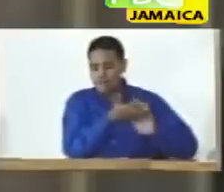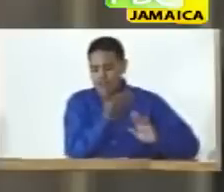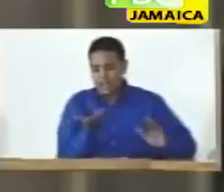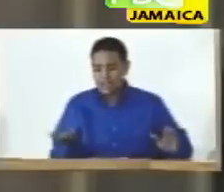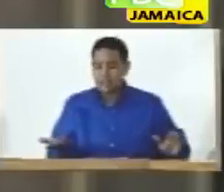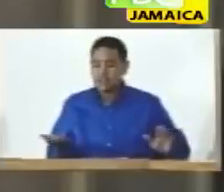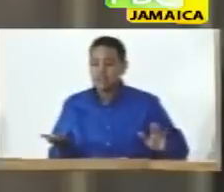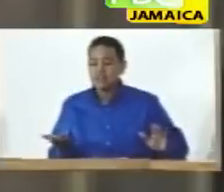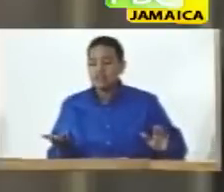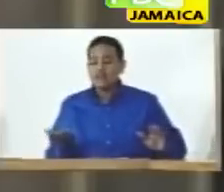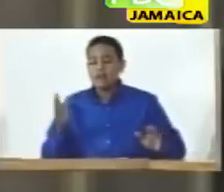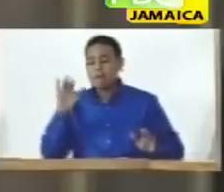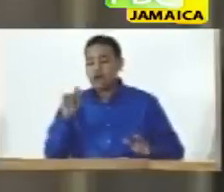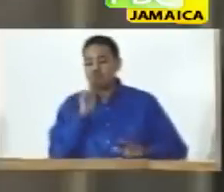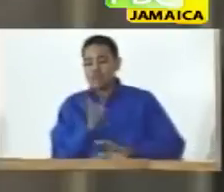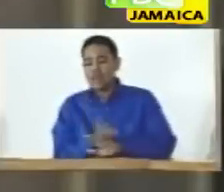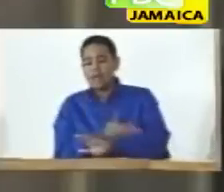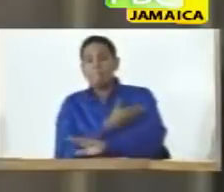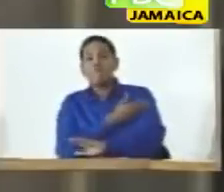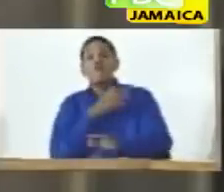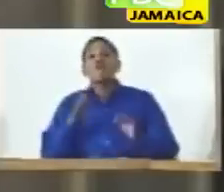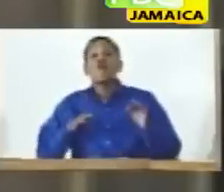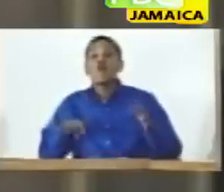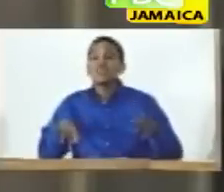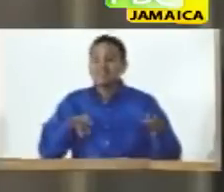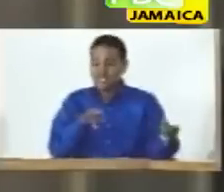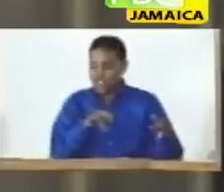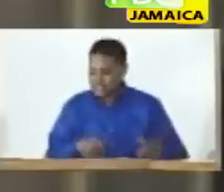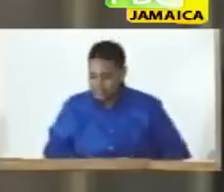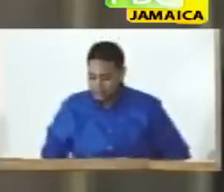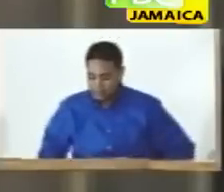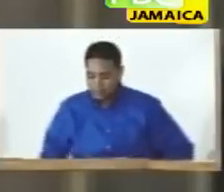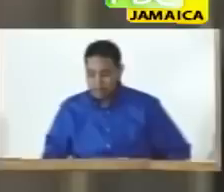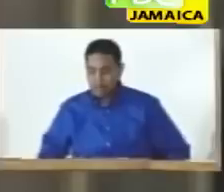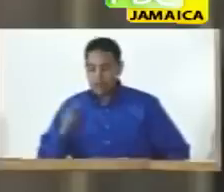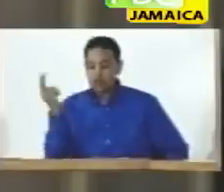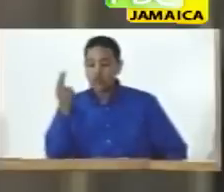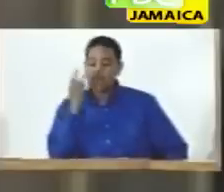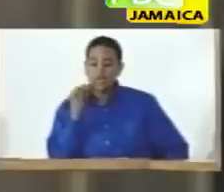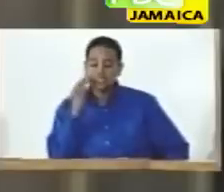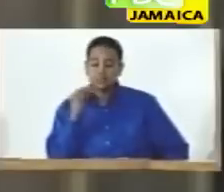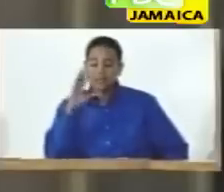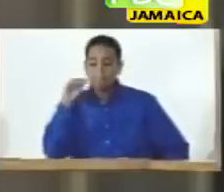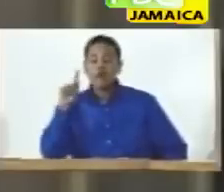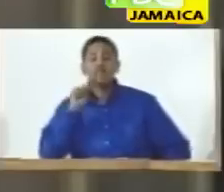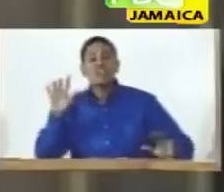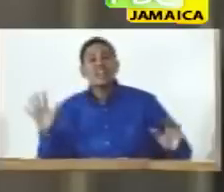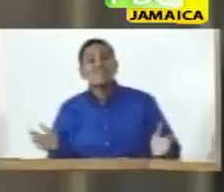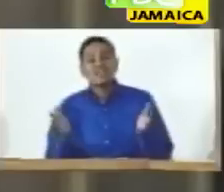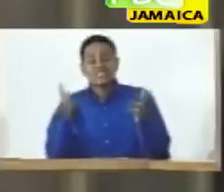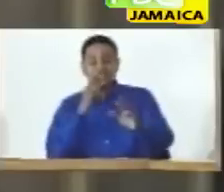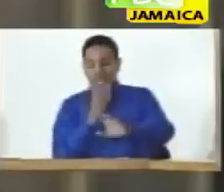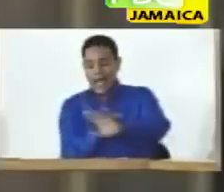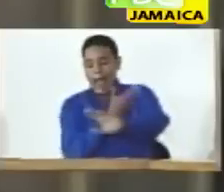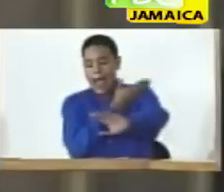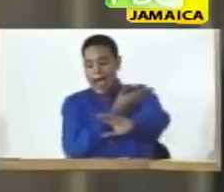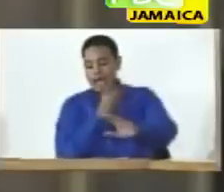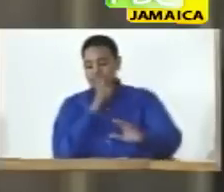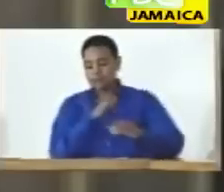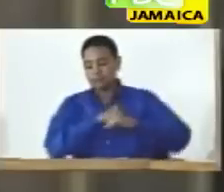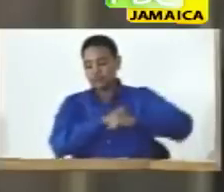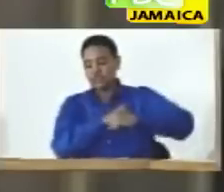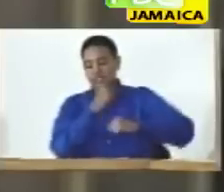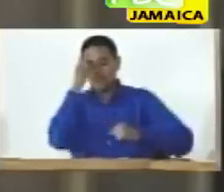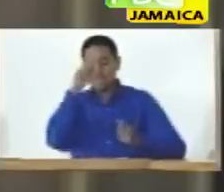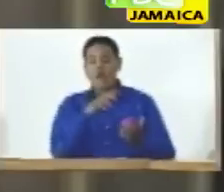operate by improving court efficiency, user experience, and by facilitating enhanced